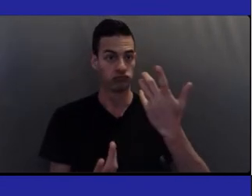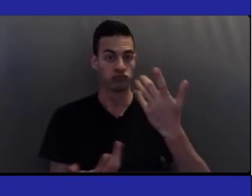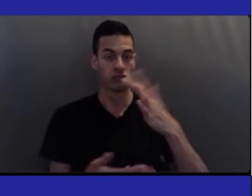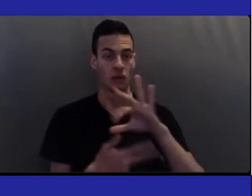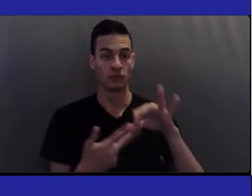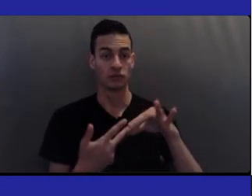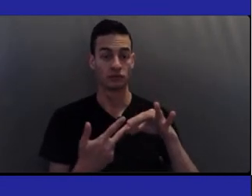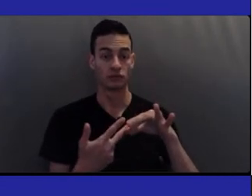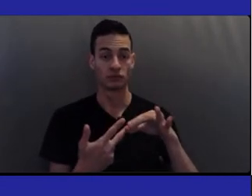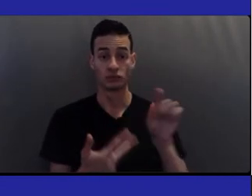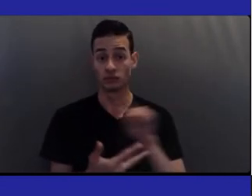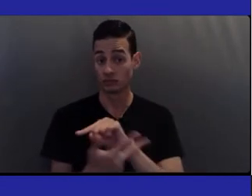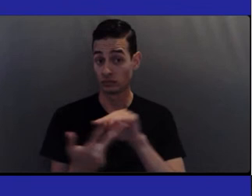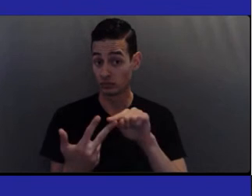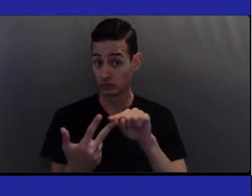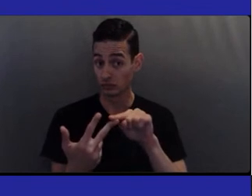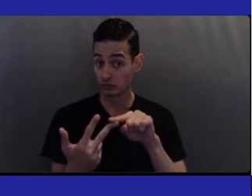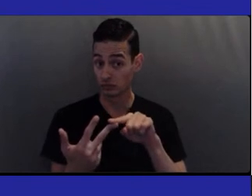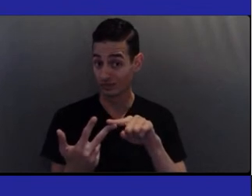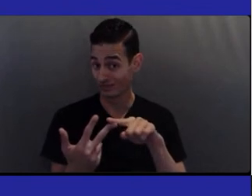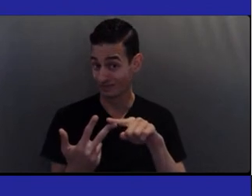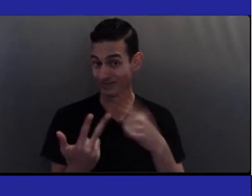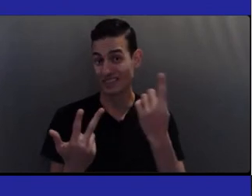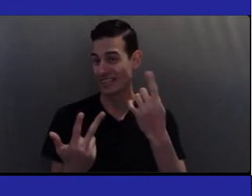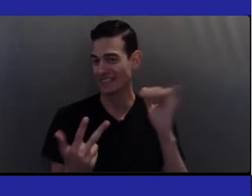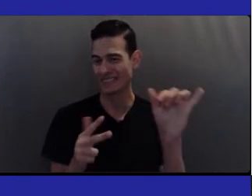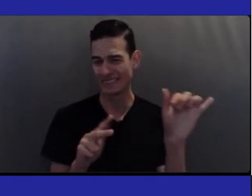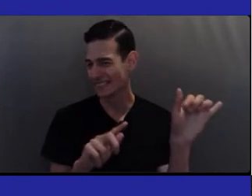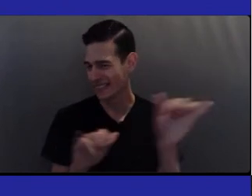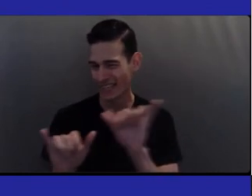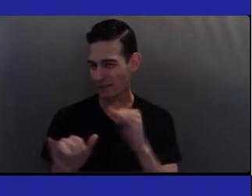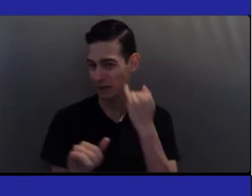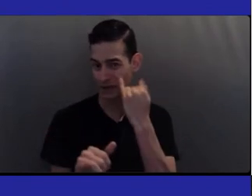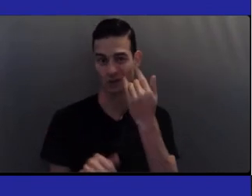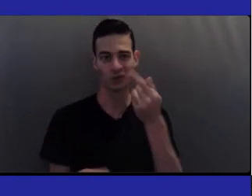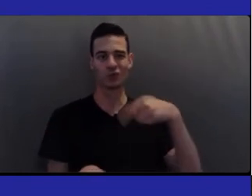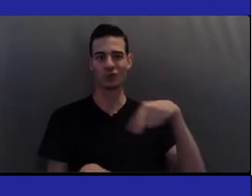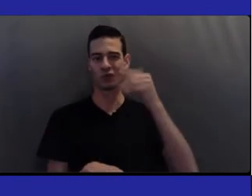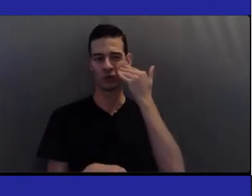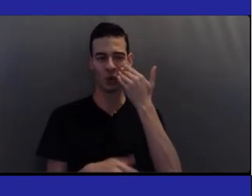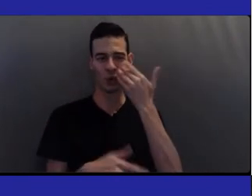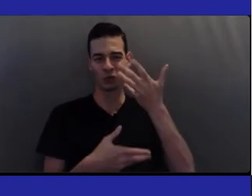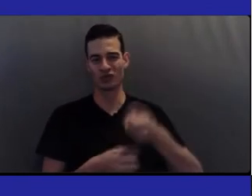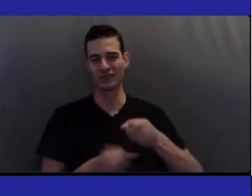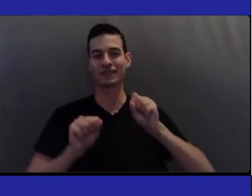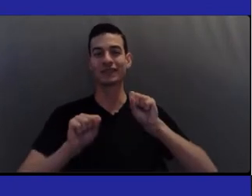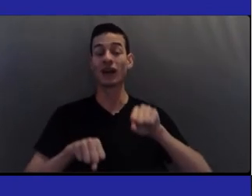all come up with the same idea, you know it is a great idea. And they each independently